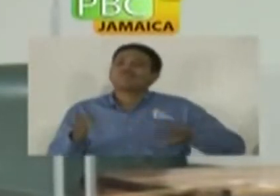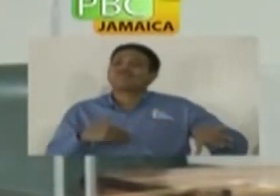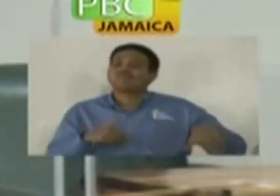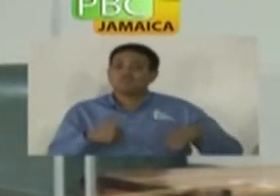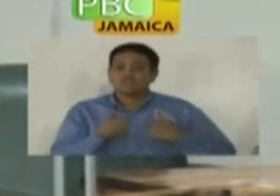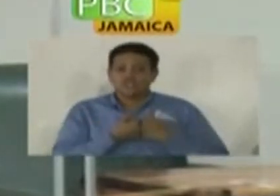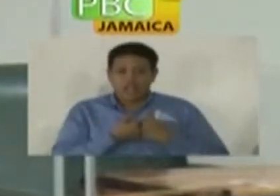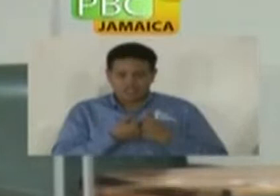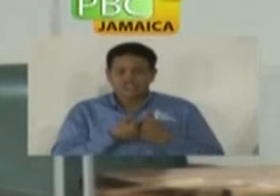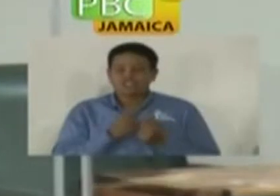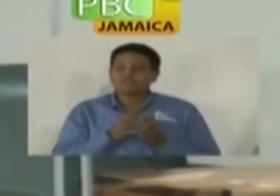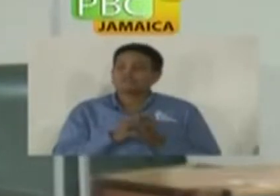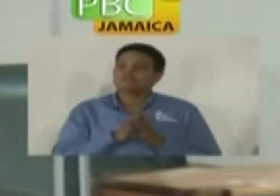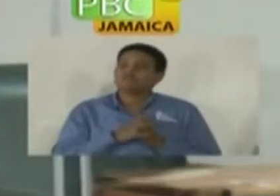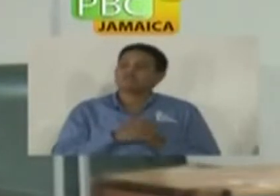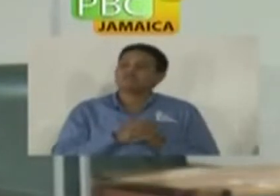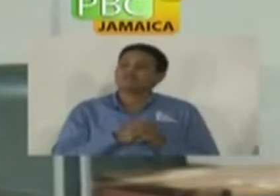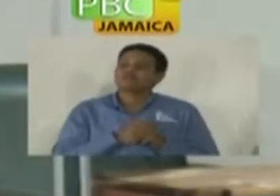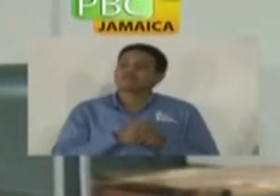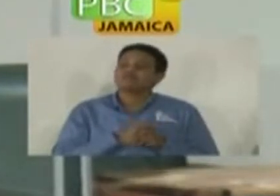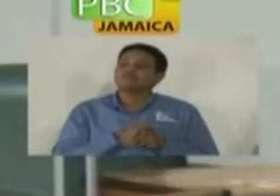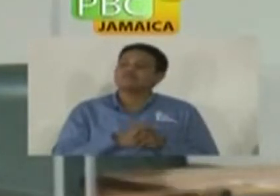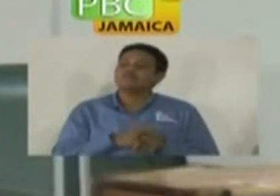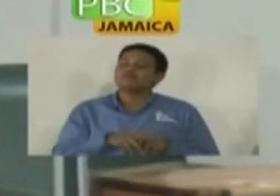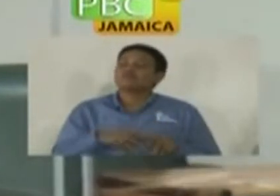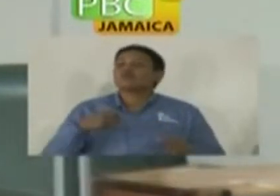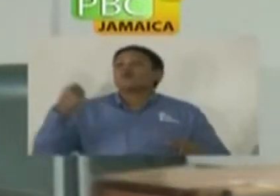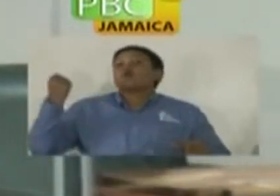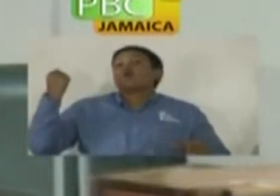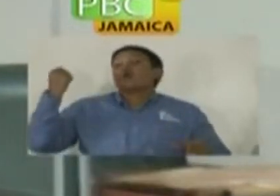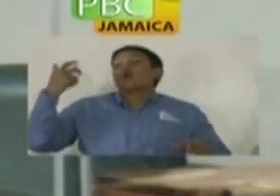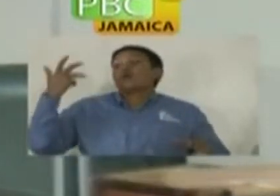challenge, upheld the